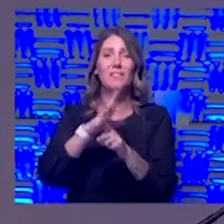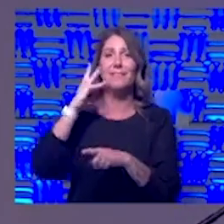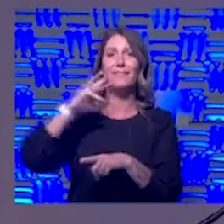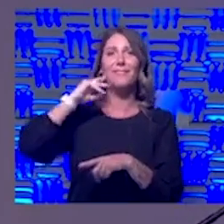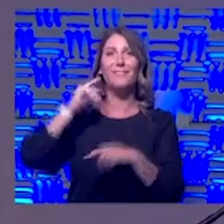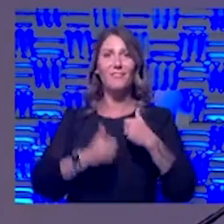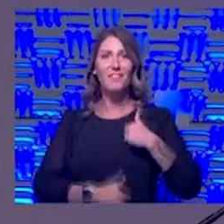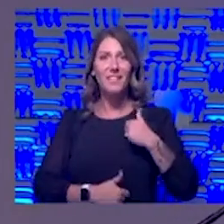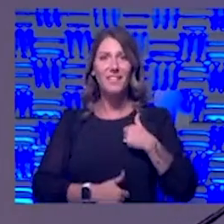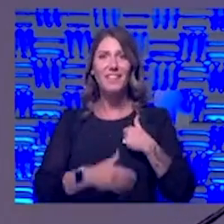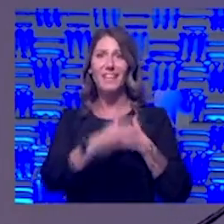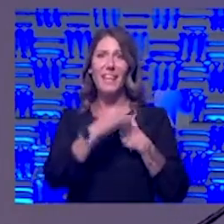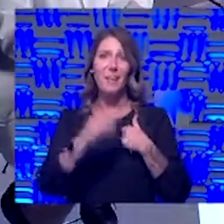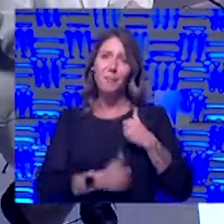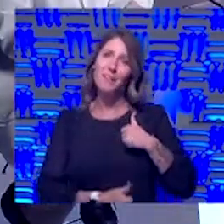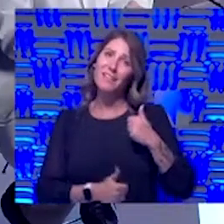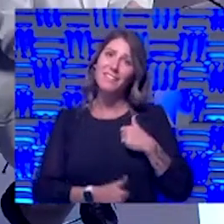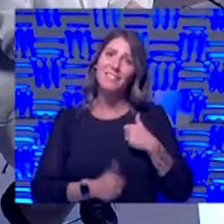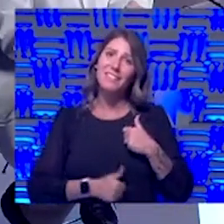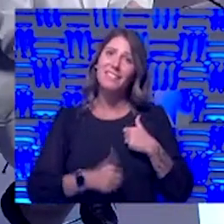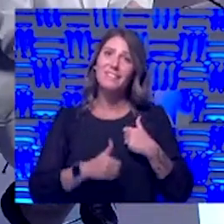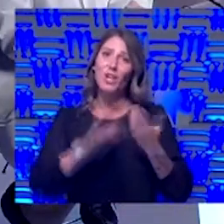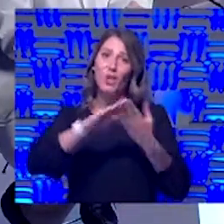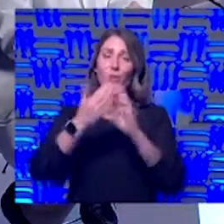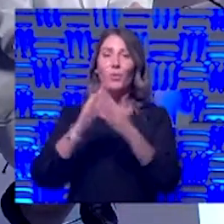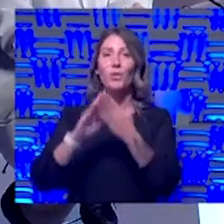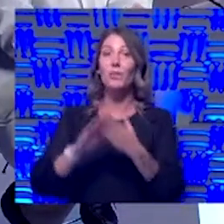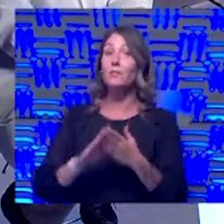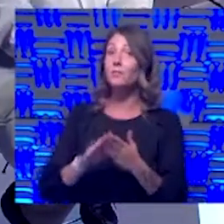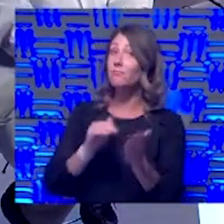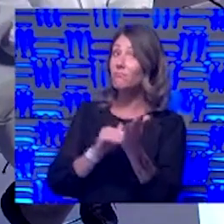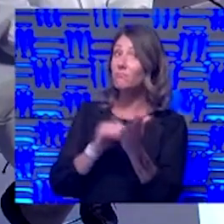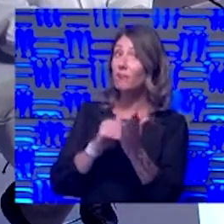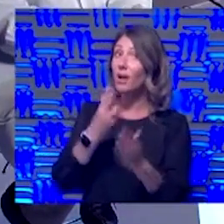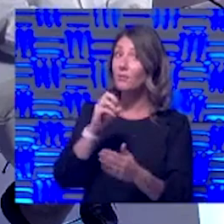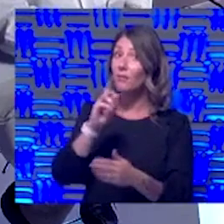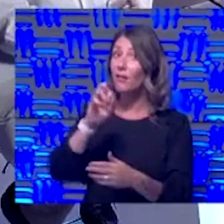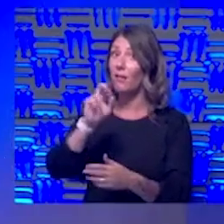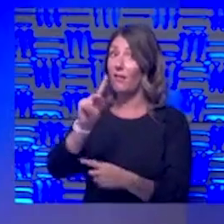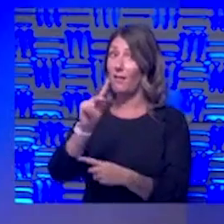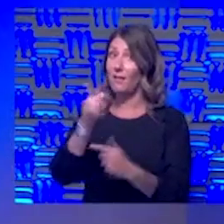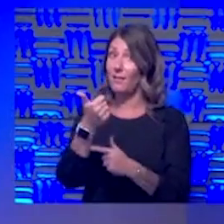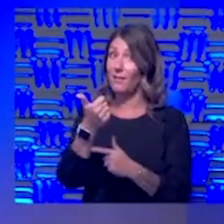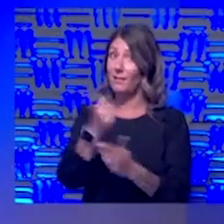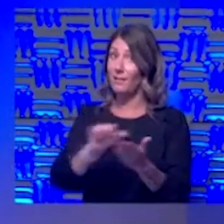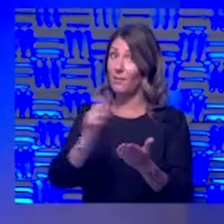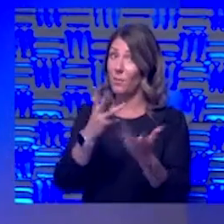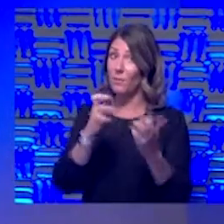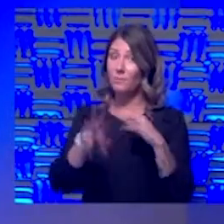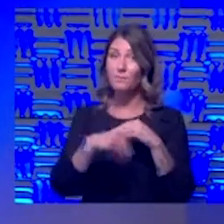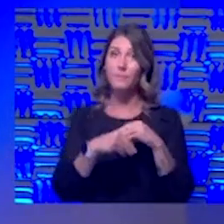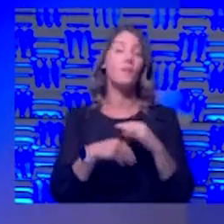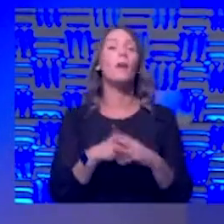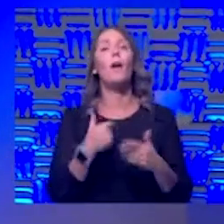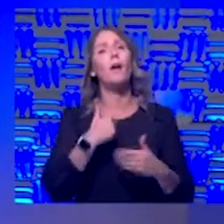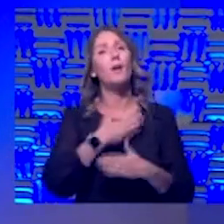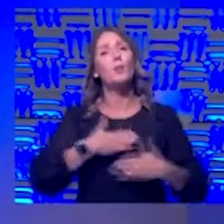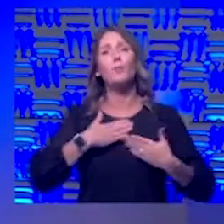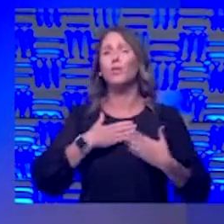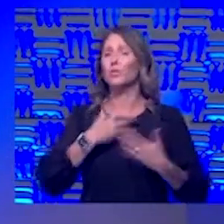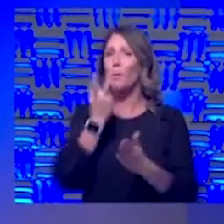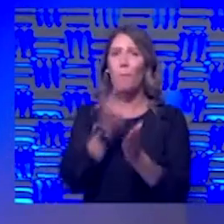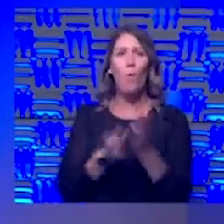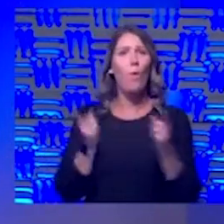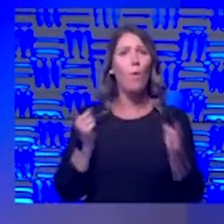military service member communities. Yeah, well, thank you guys both. Dr. Hawk, anything else today? Yeah, I just appreciate both of these great